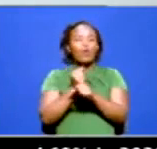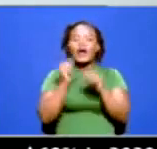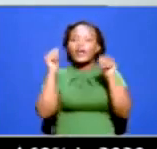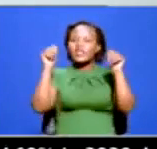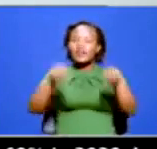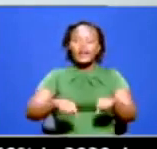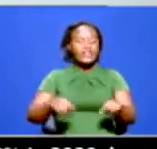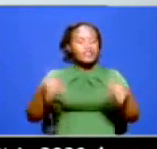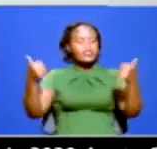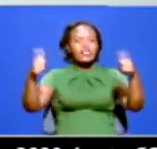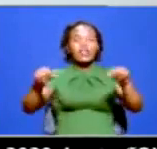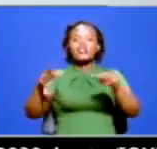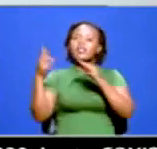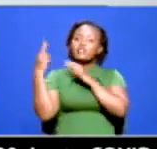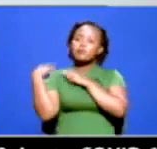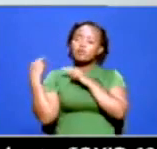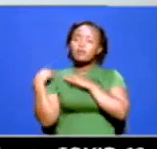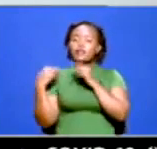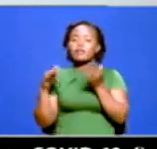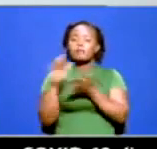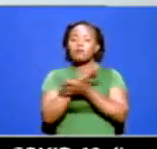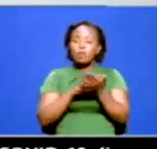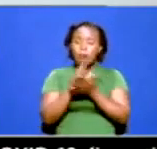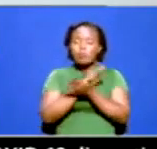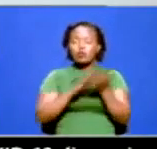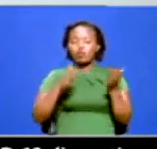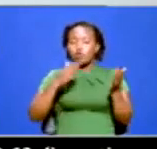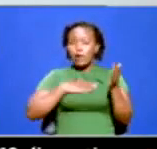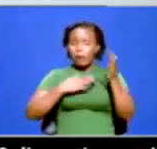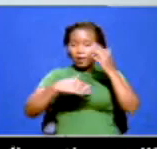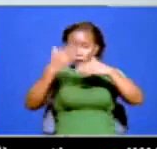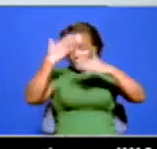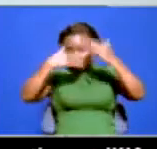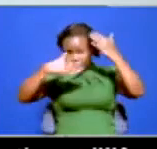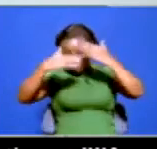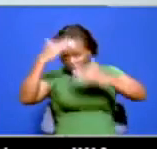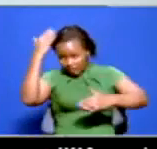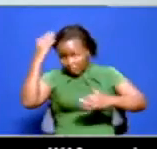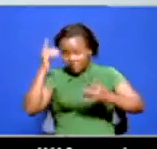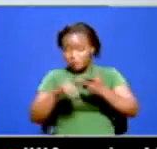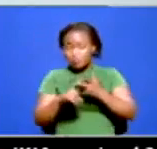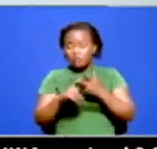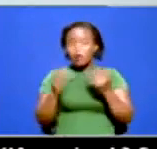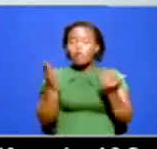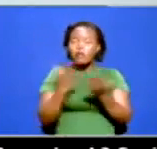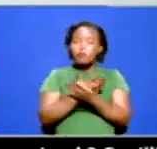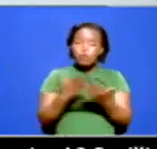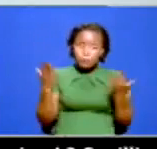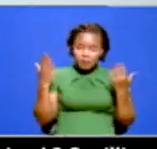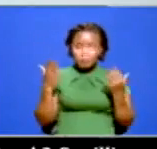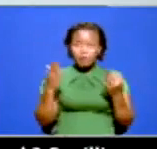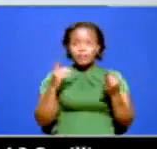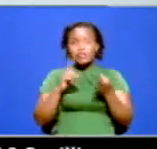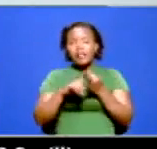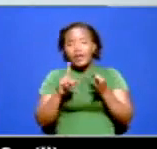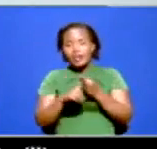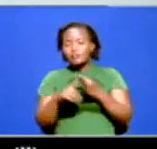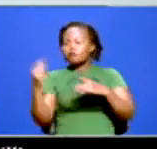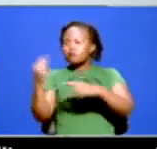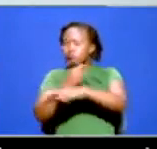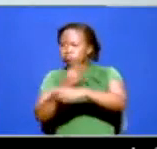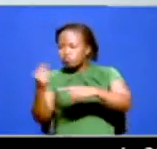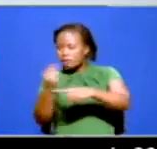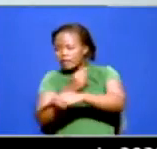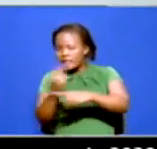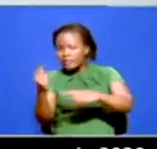effectively based on our professionalism, based on our equipping, based on our training.